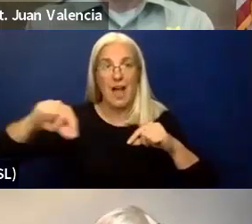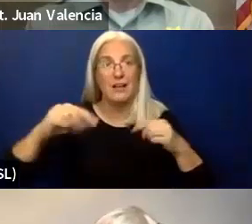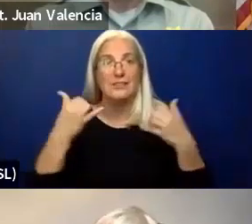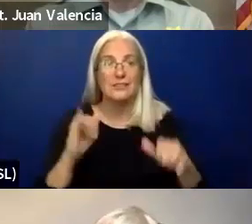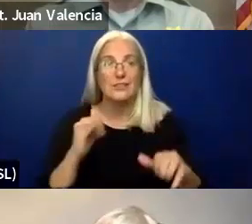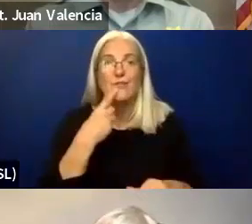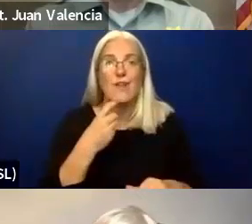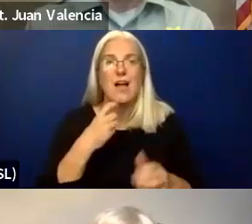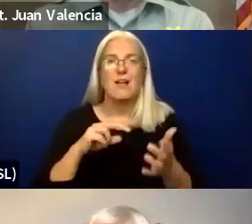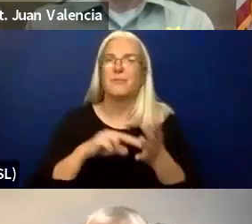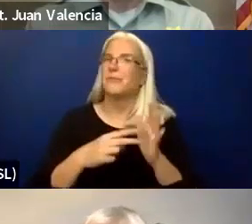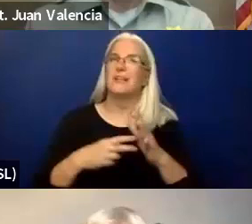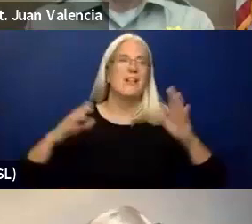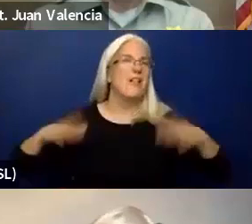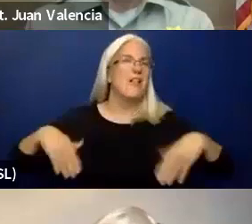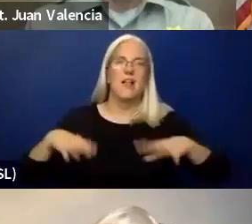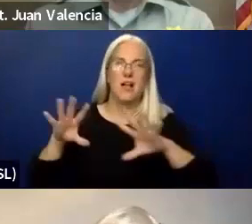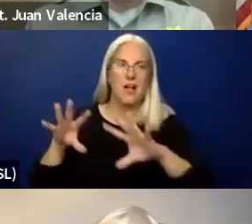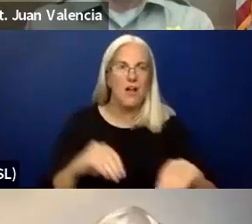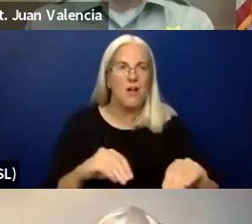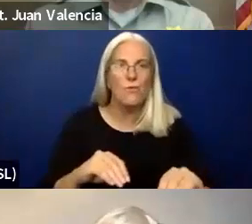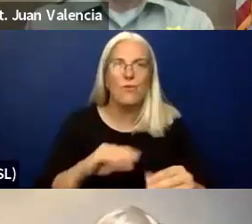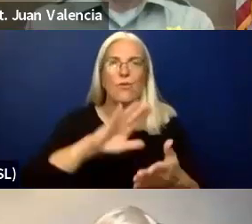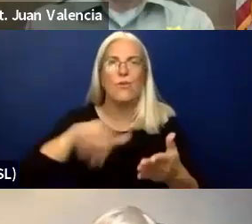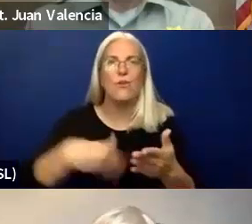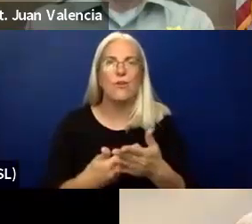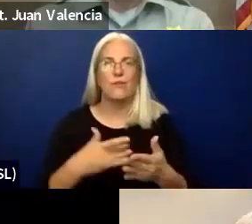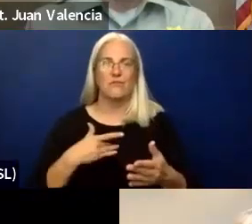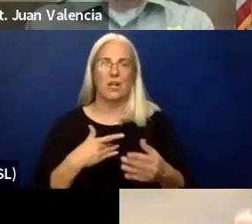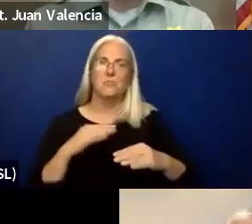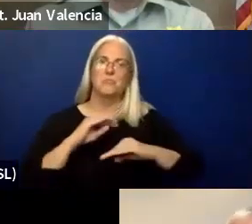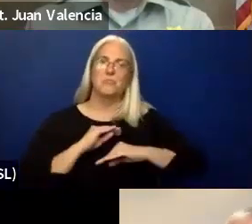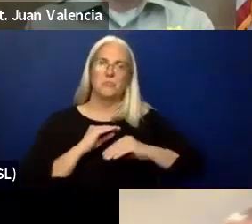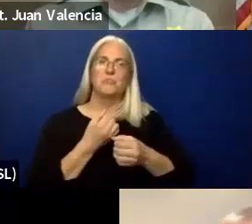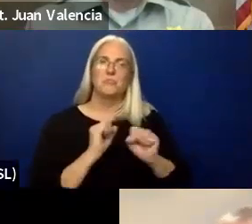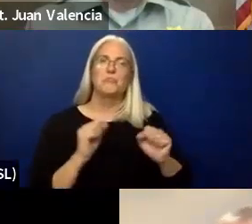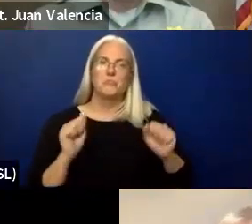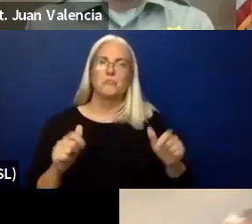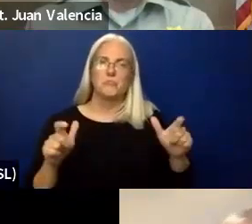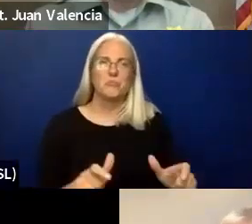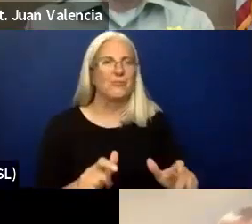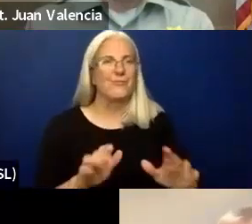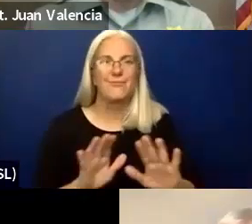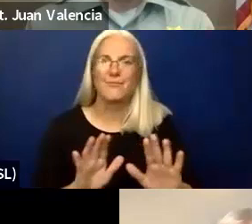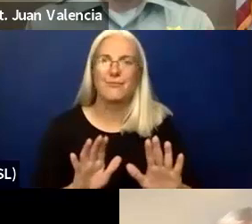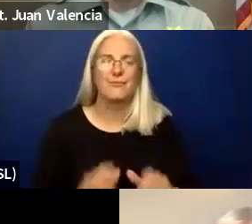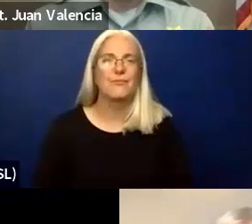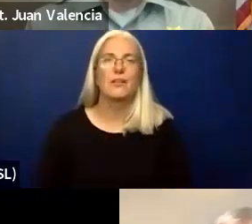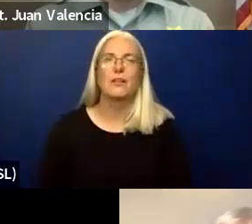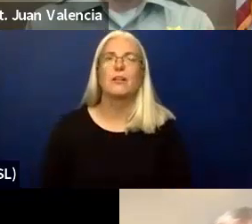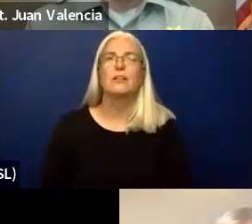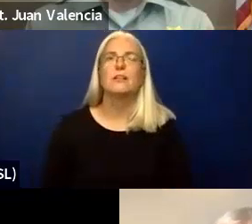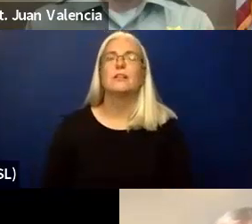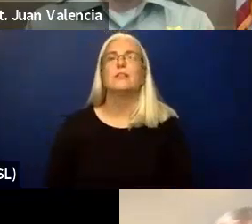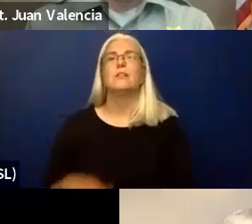us to deem it contained in that area of the fire. That to go with the work that was mentioned along